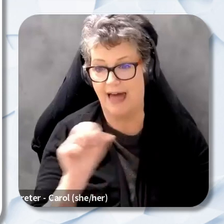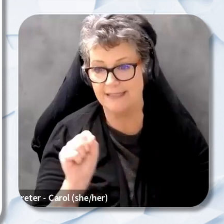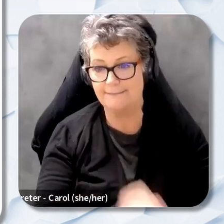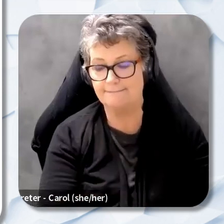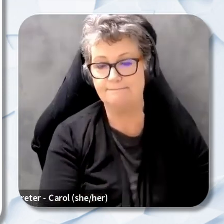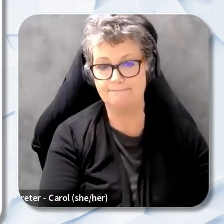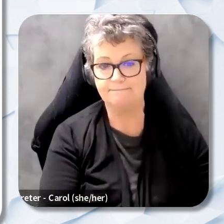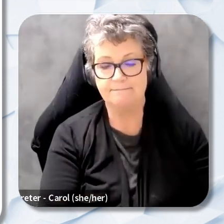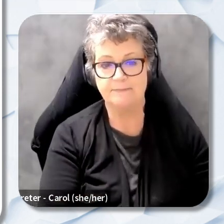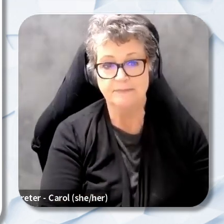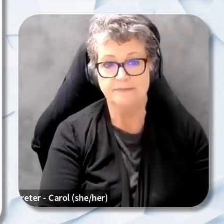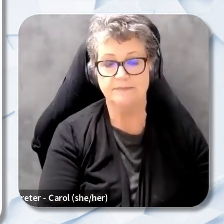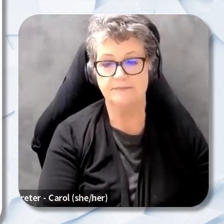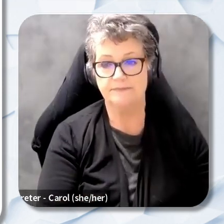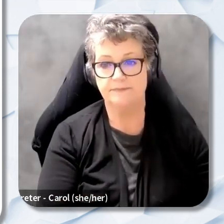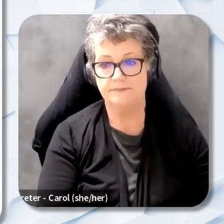Let's see.